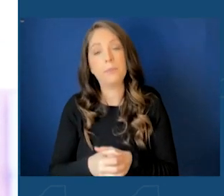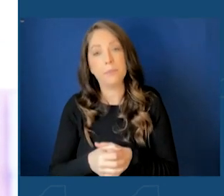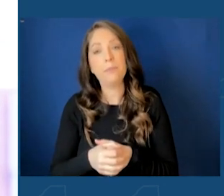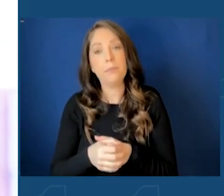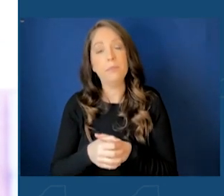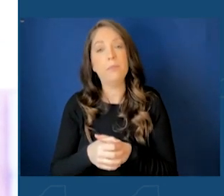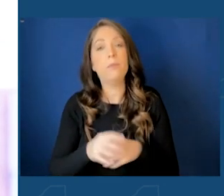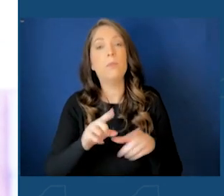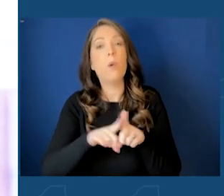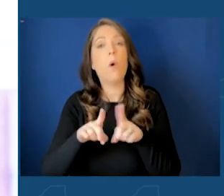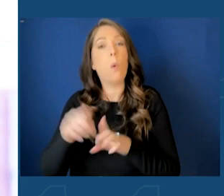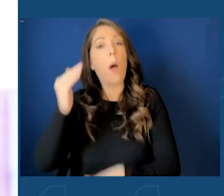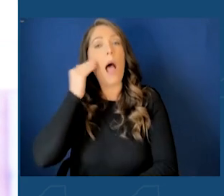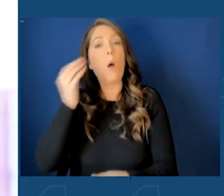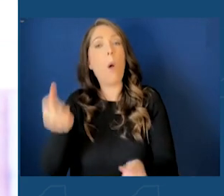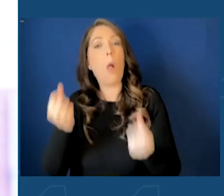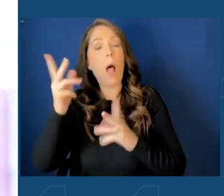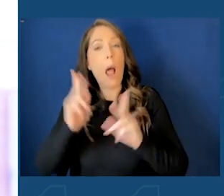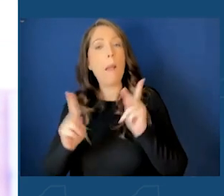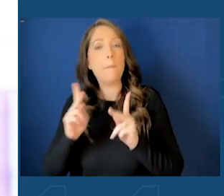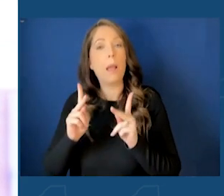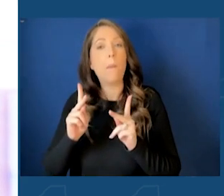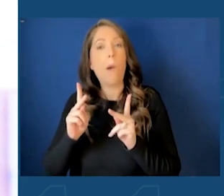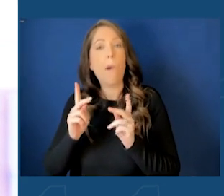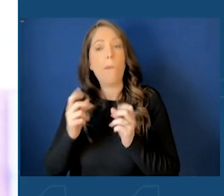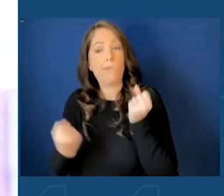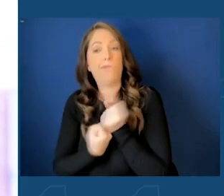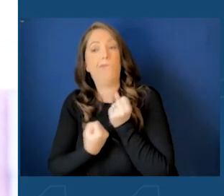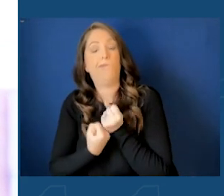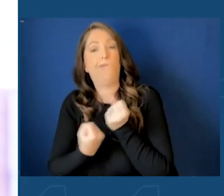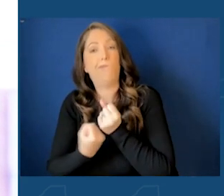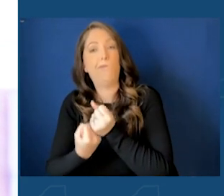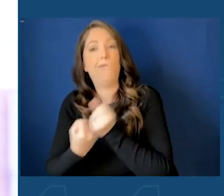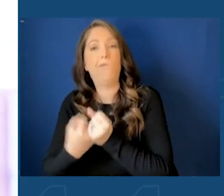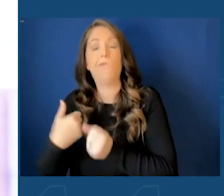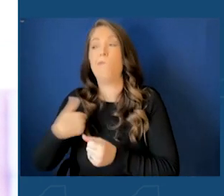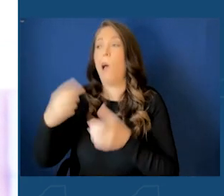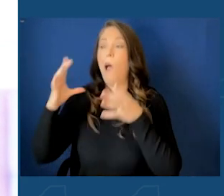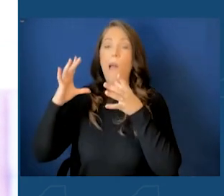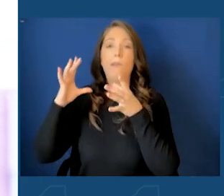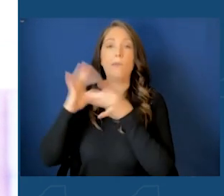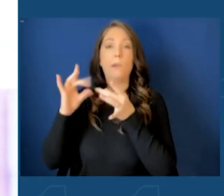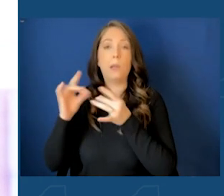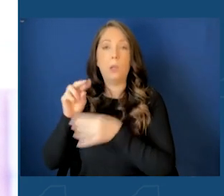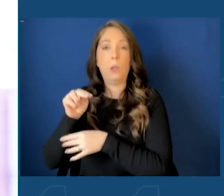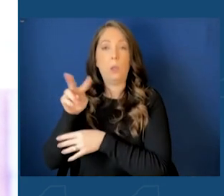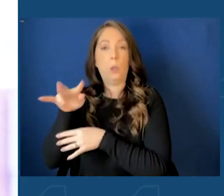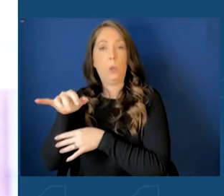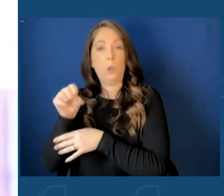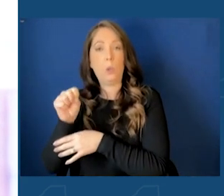Also, I know a lot of people were behind this way back. I mean, I mentioned Newsday, there's been elected officials. I give,